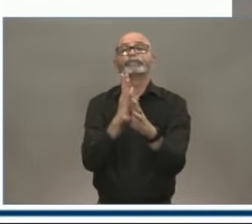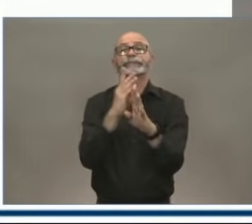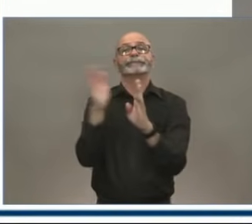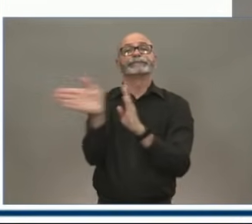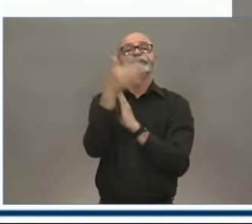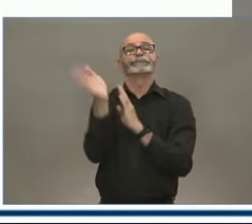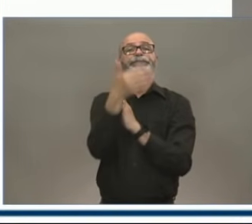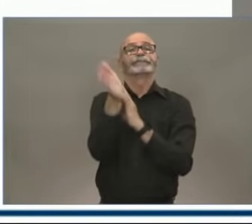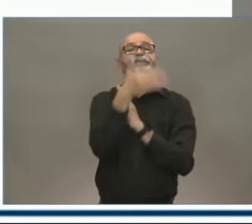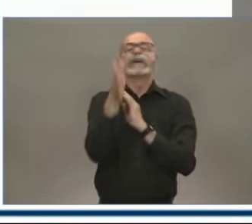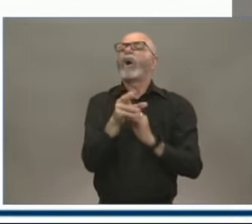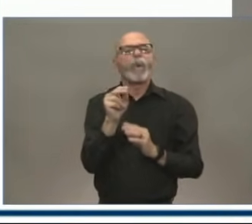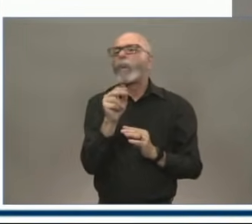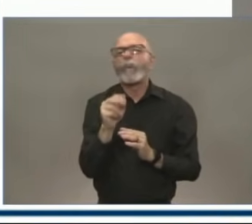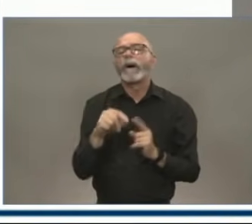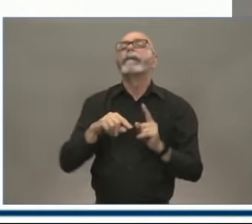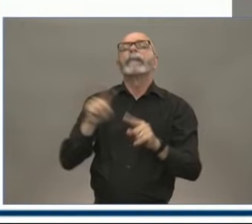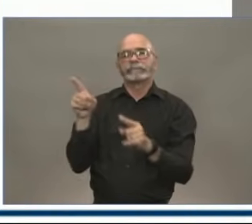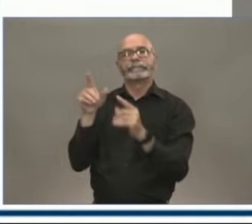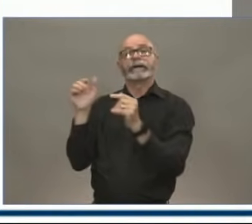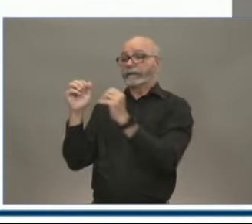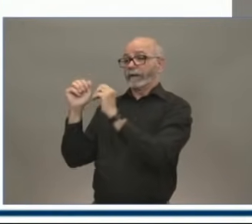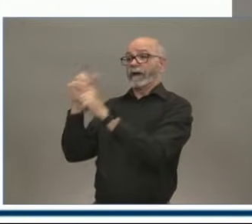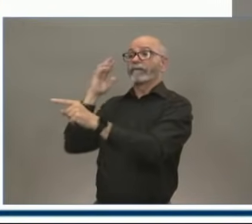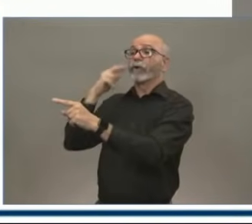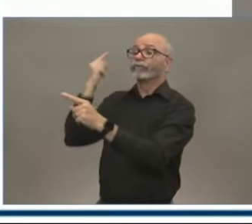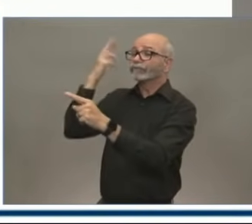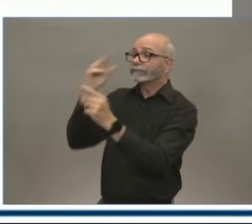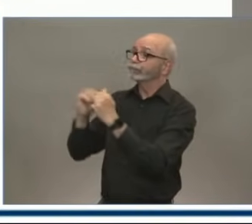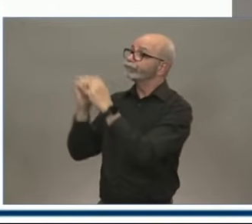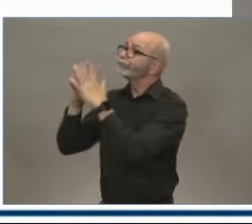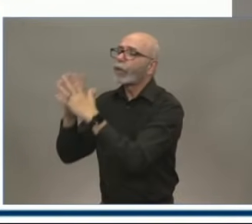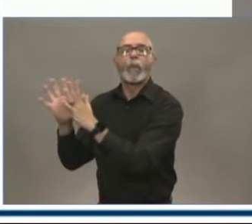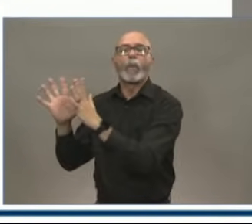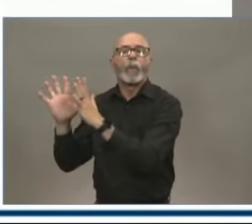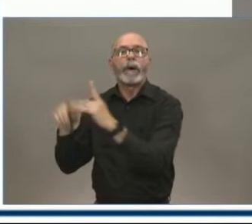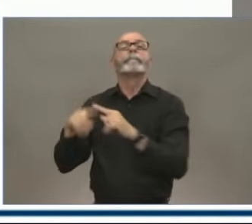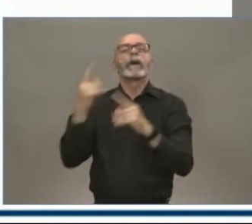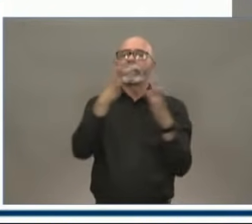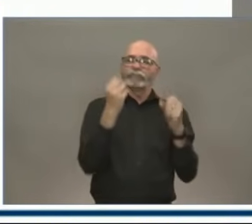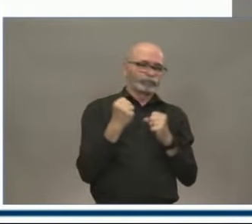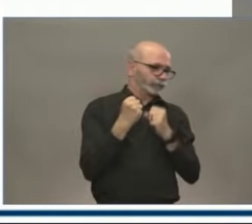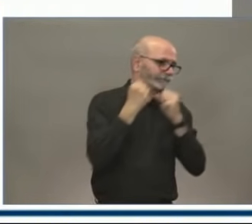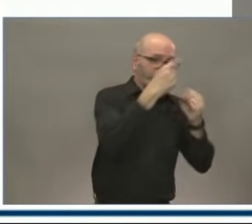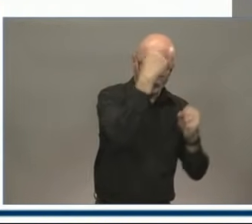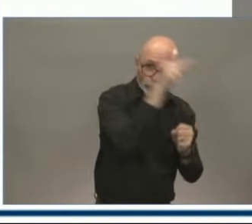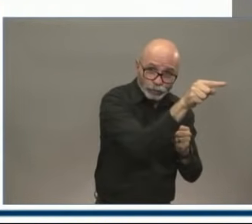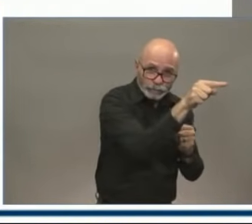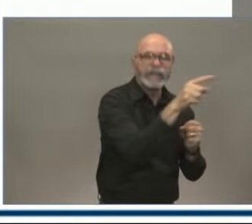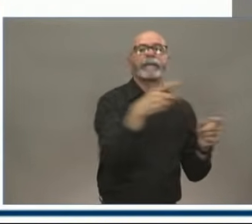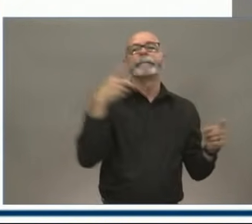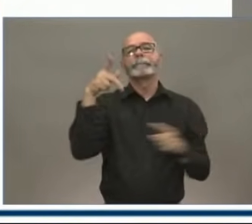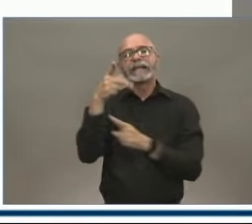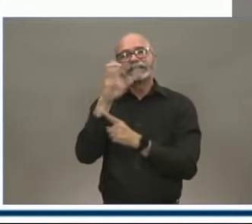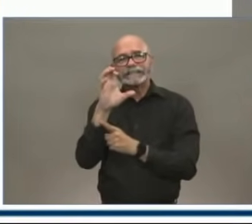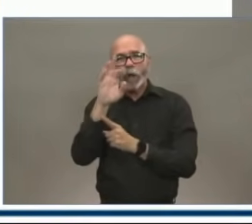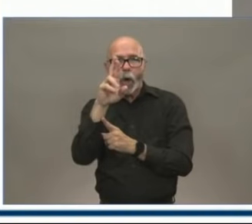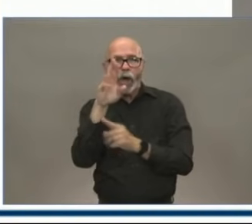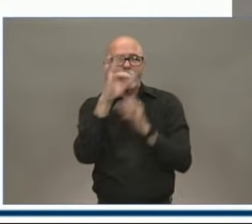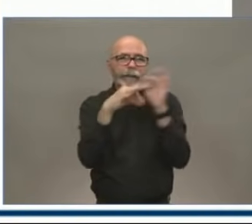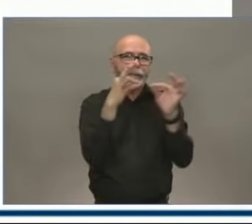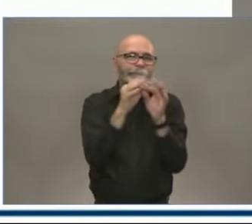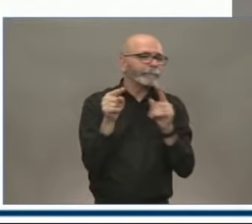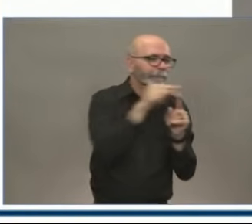actual swab for PCR testing. And certainly when we would deploy a mobile unit, we will work